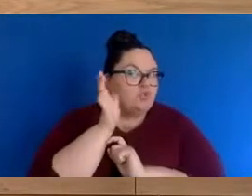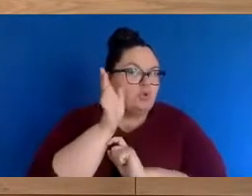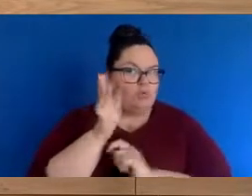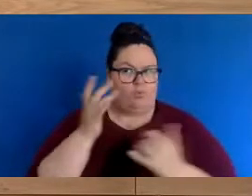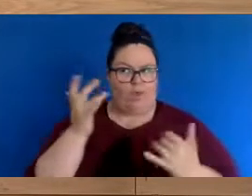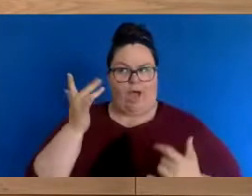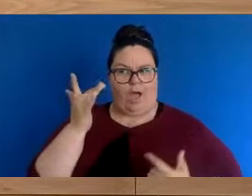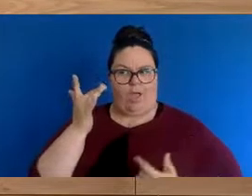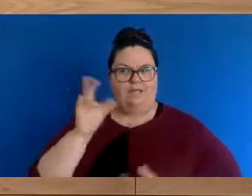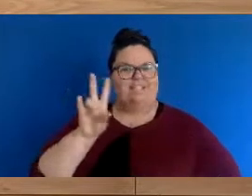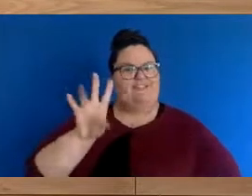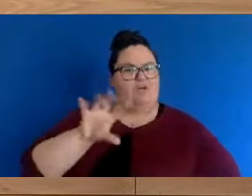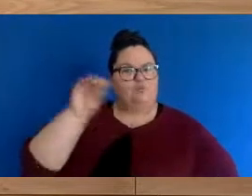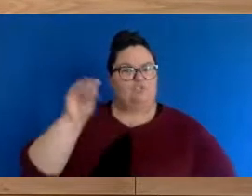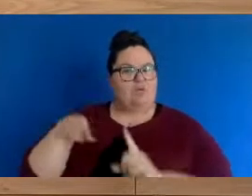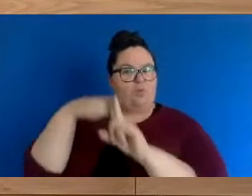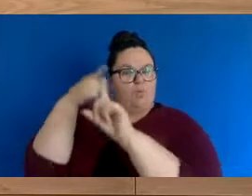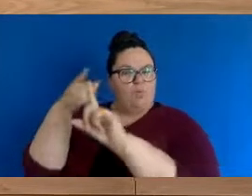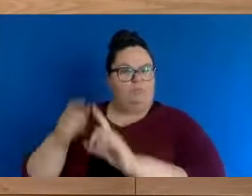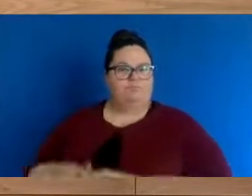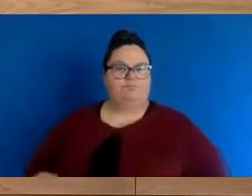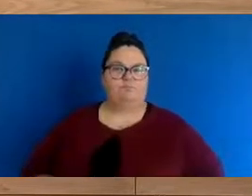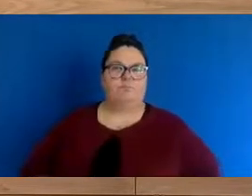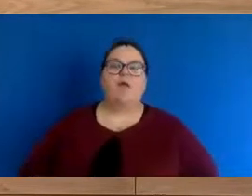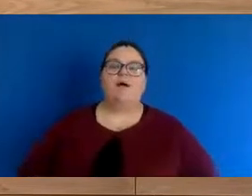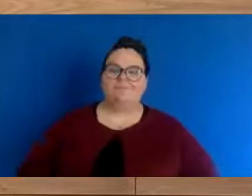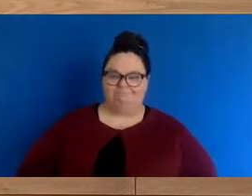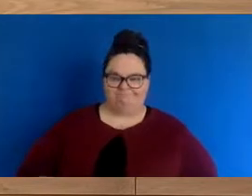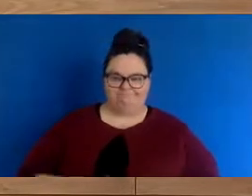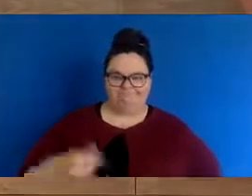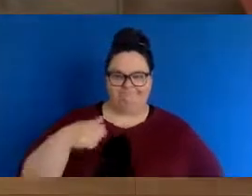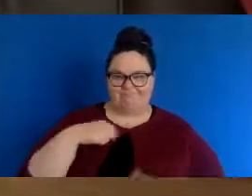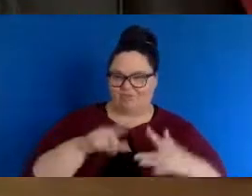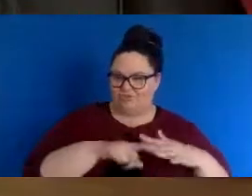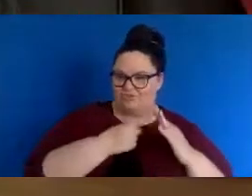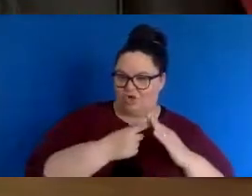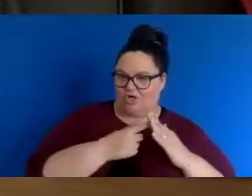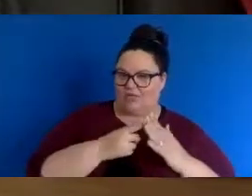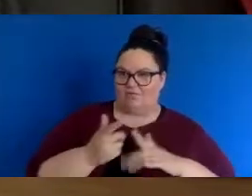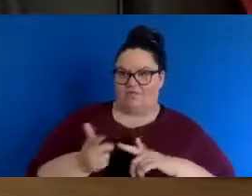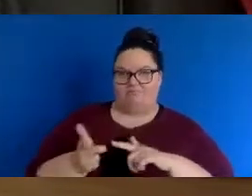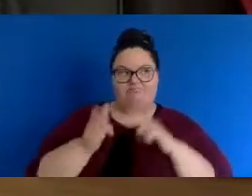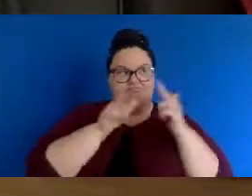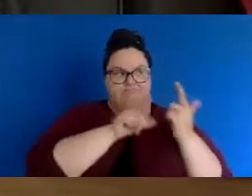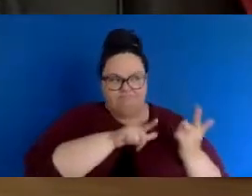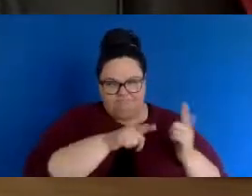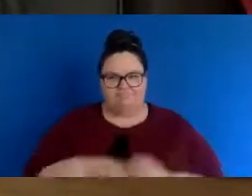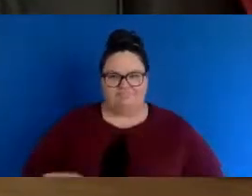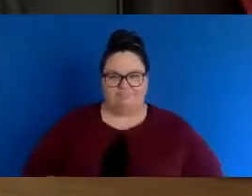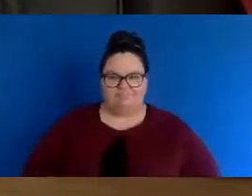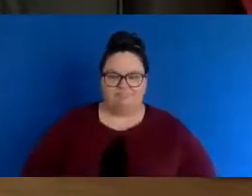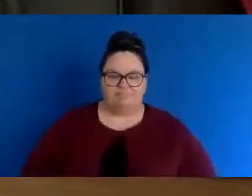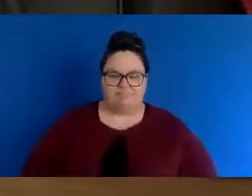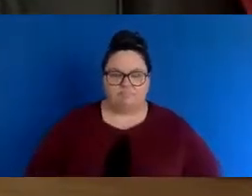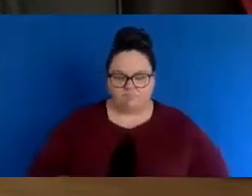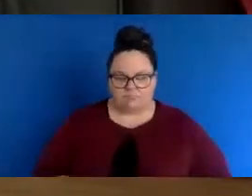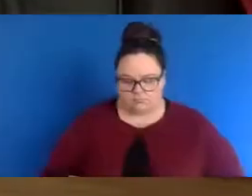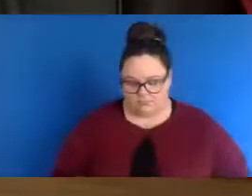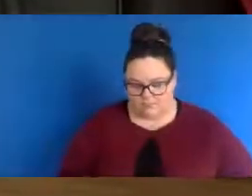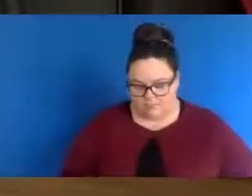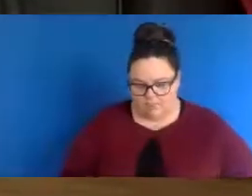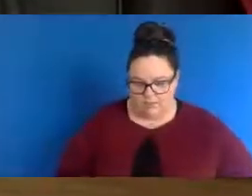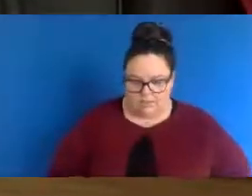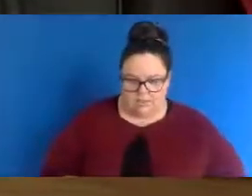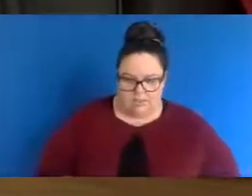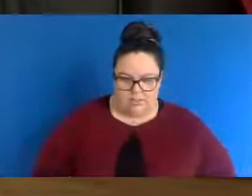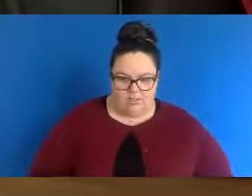target? I'll start, and if the minister wants to add, I think what we know right now, Bobby Jean, from